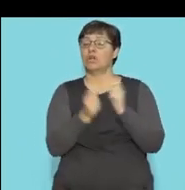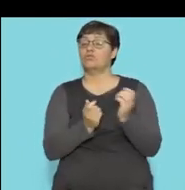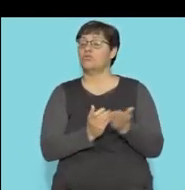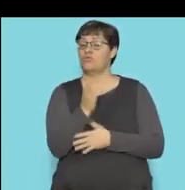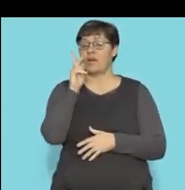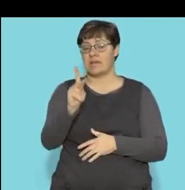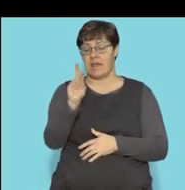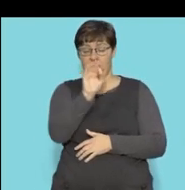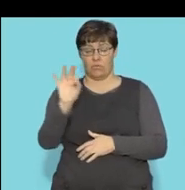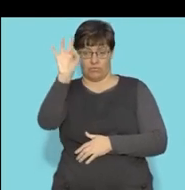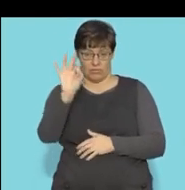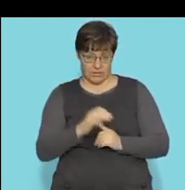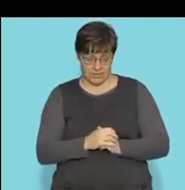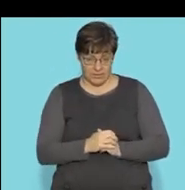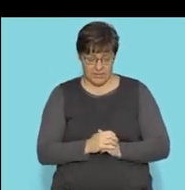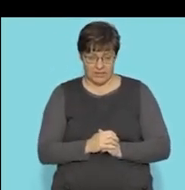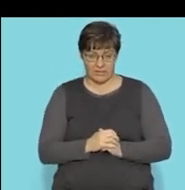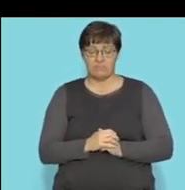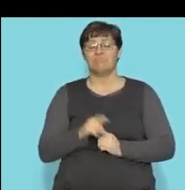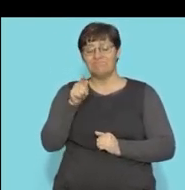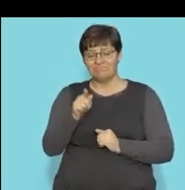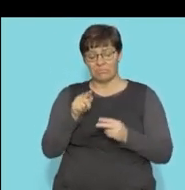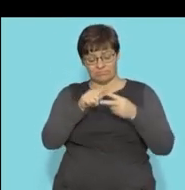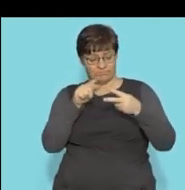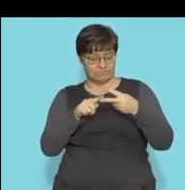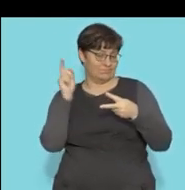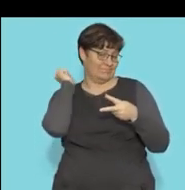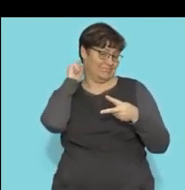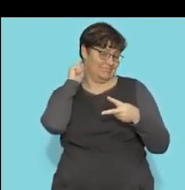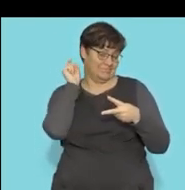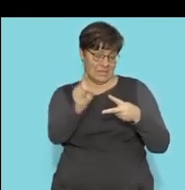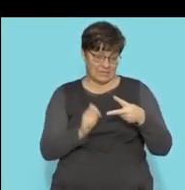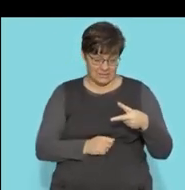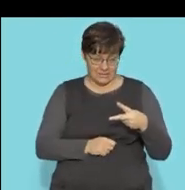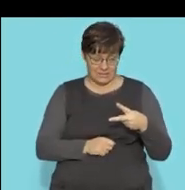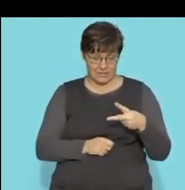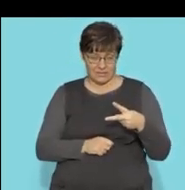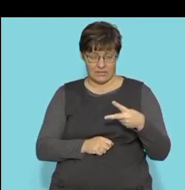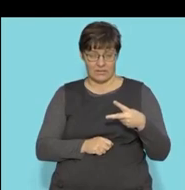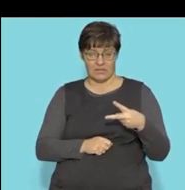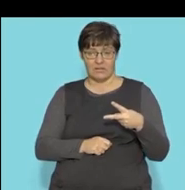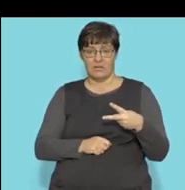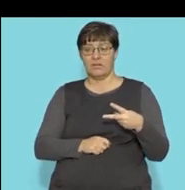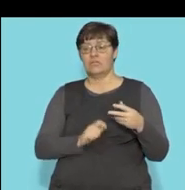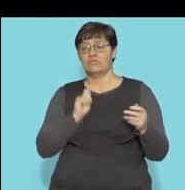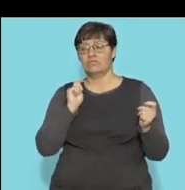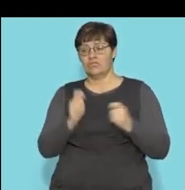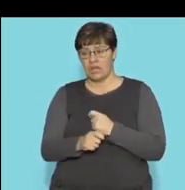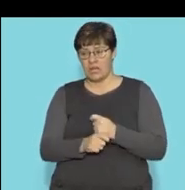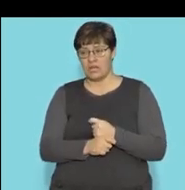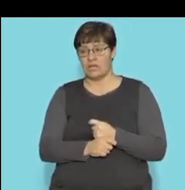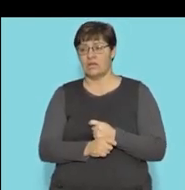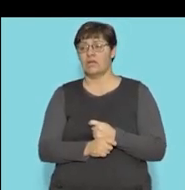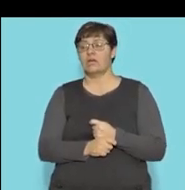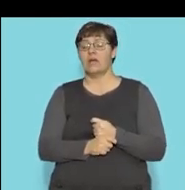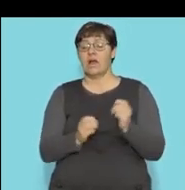by K cubed. So it's just important to keep these two at the back of your minds. When I have changed lengths by a scale factor